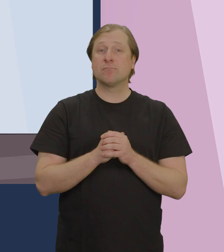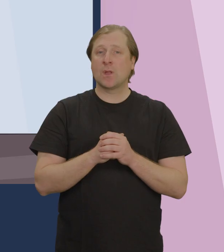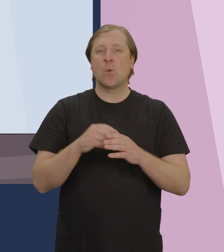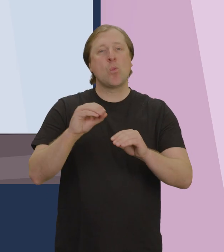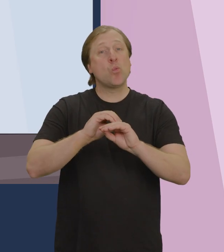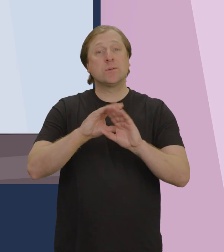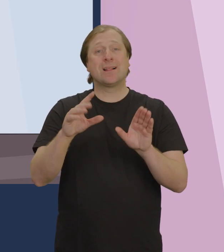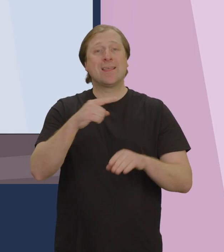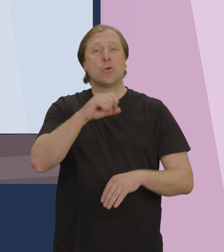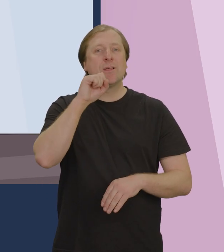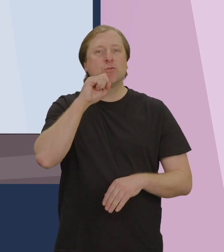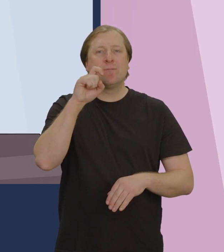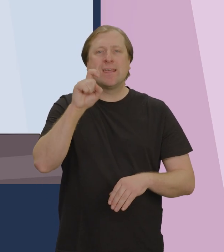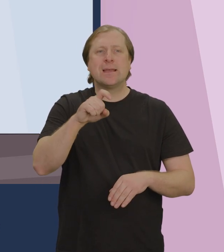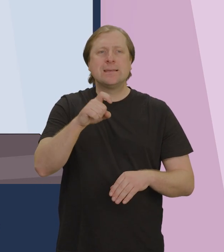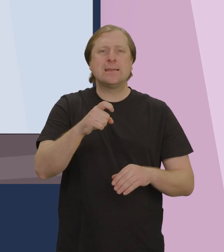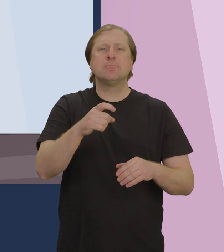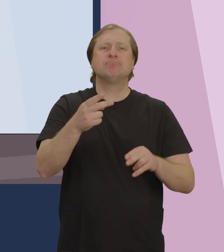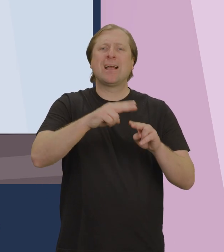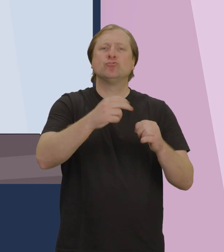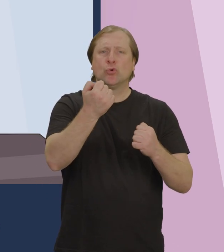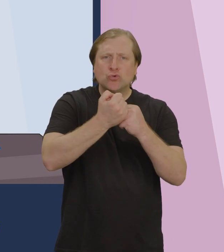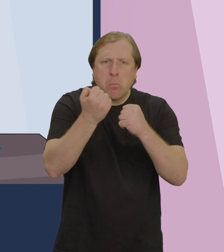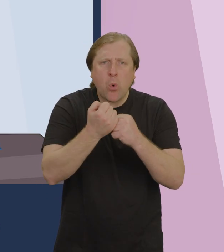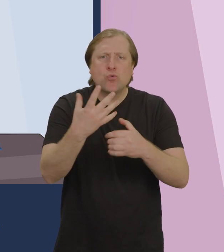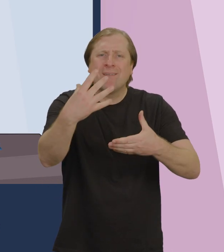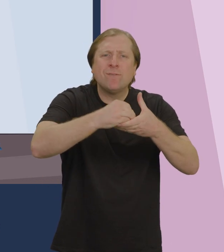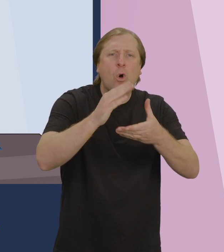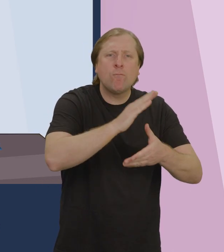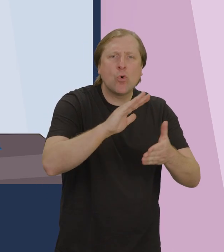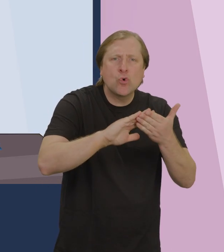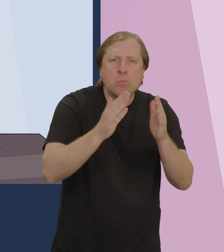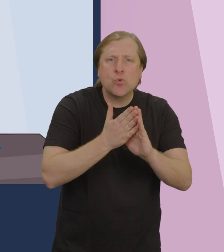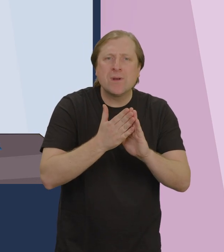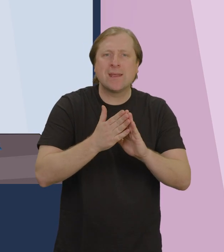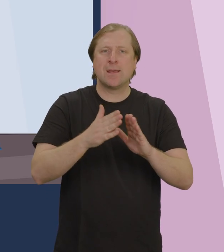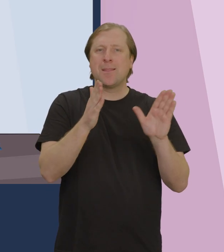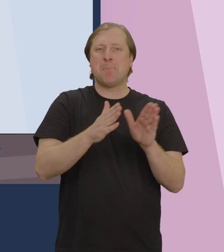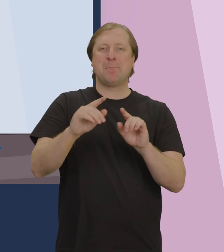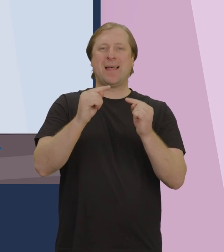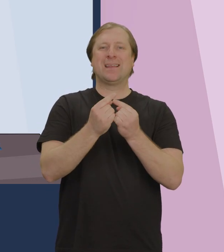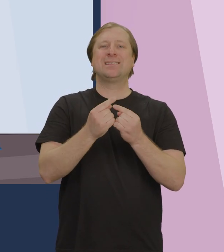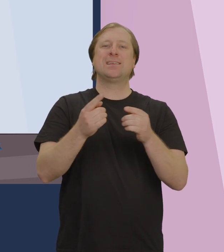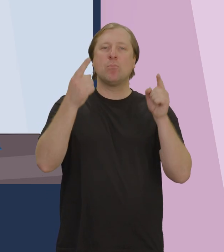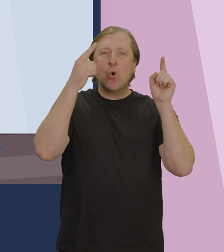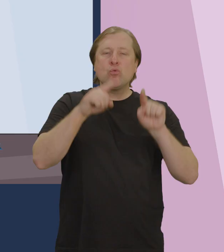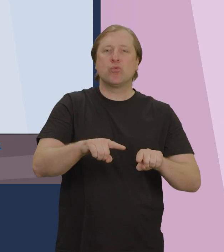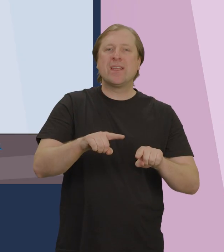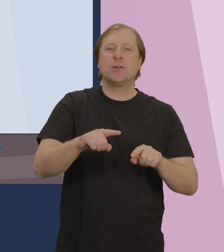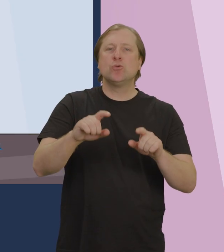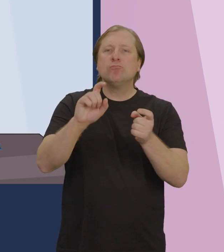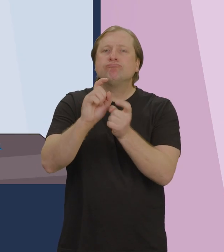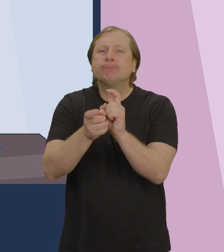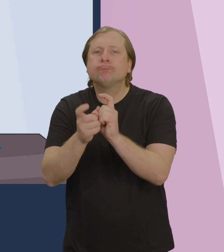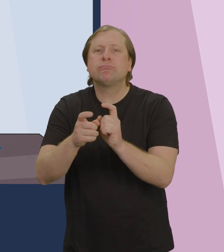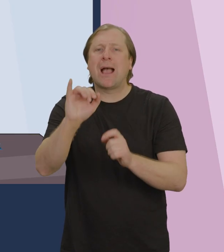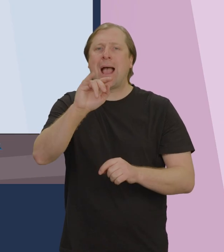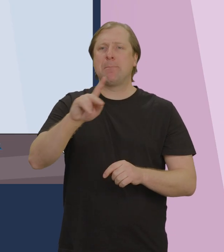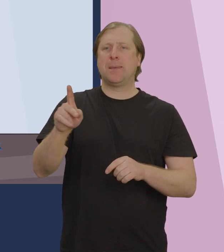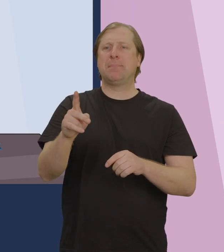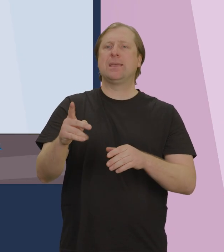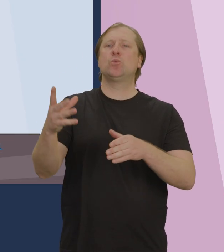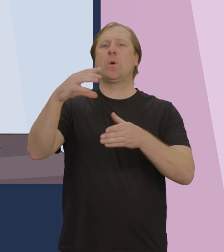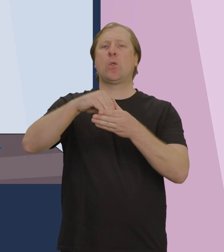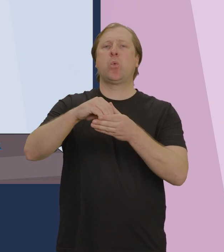became clear Sofia needed assistance to participate in her community, her planning team agreed to update the IPP to